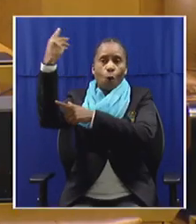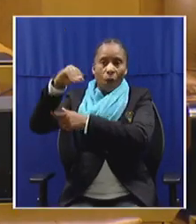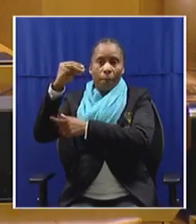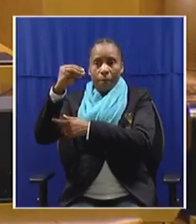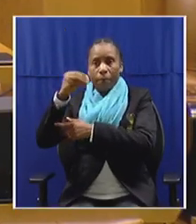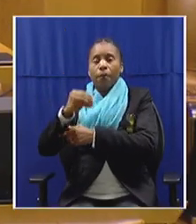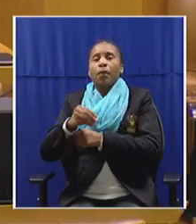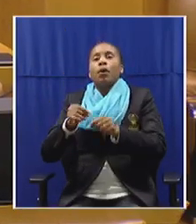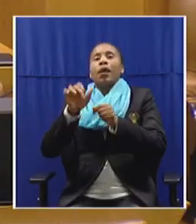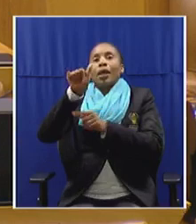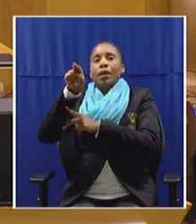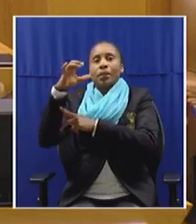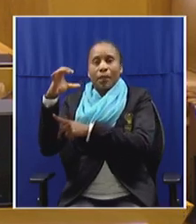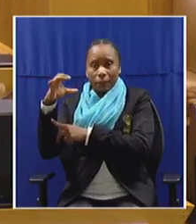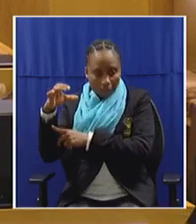Sihlalo wosihlalo